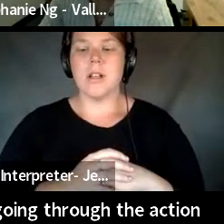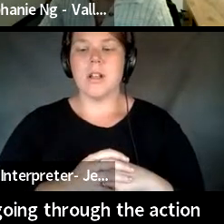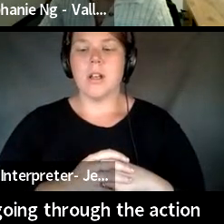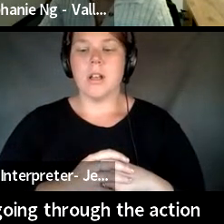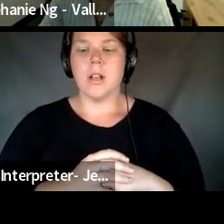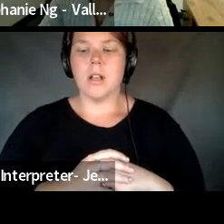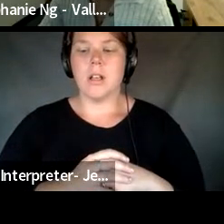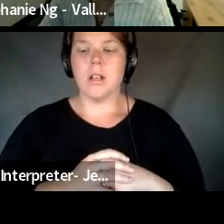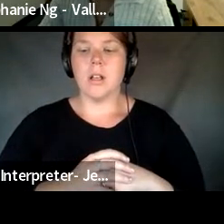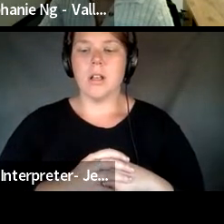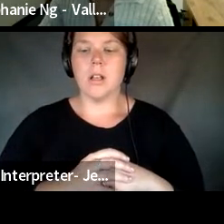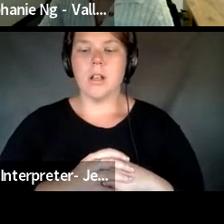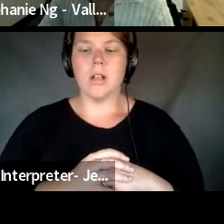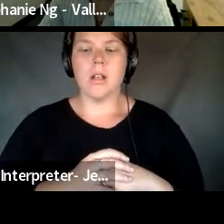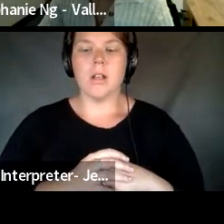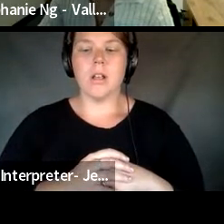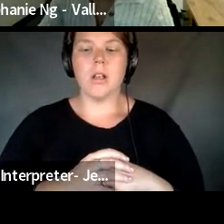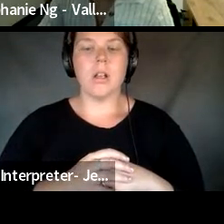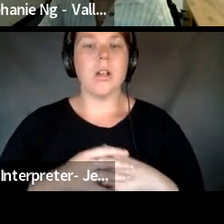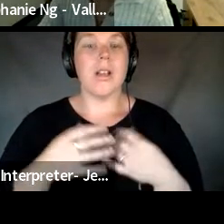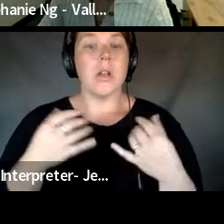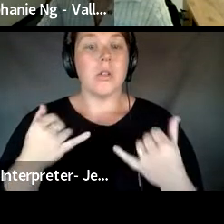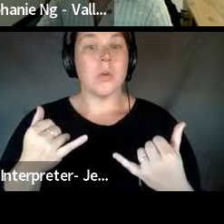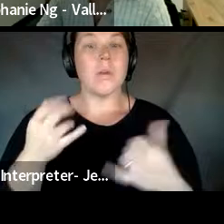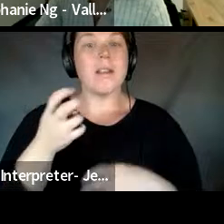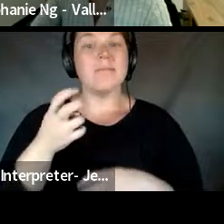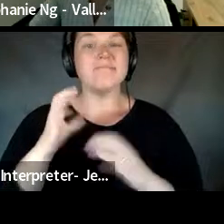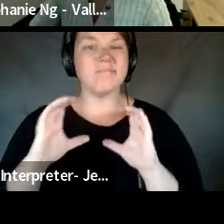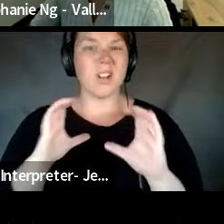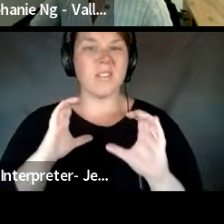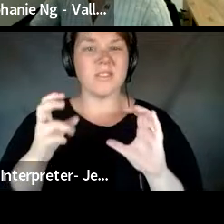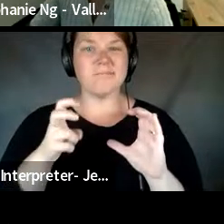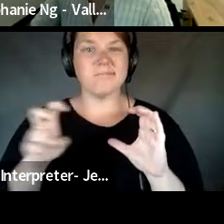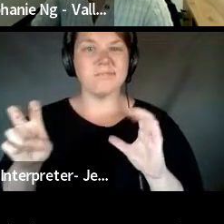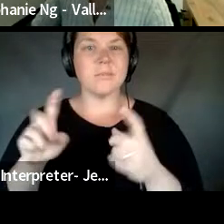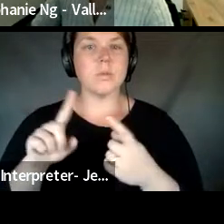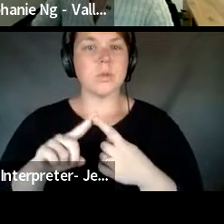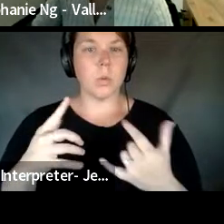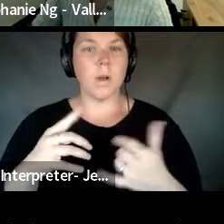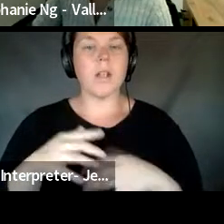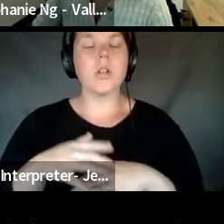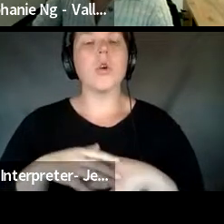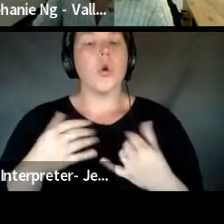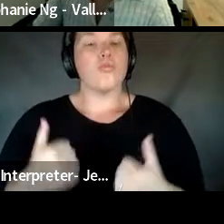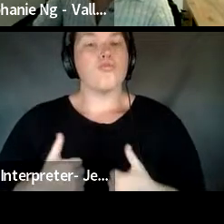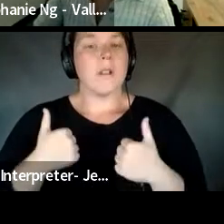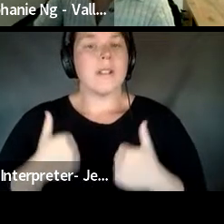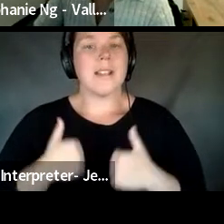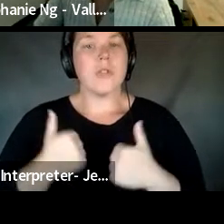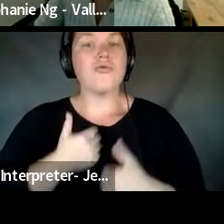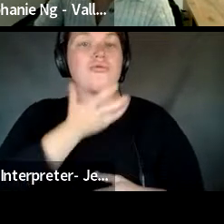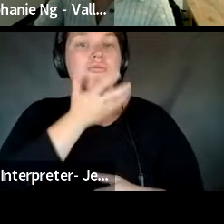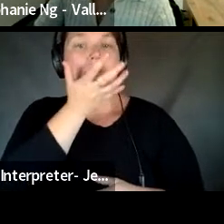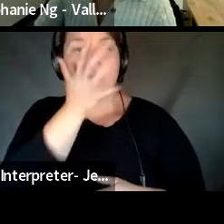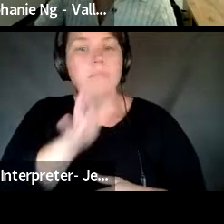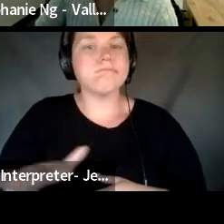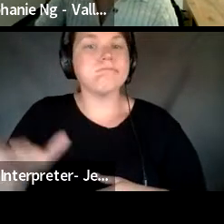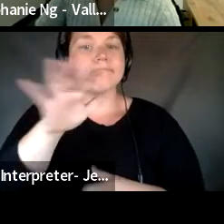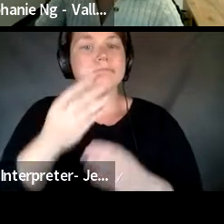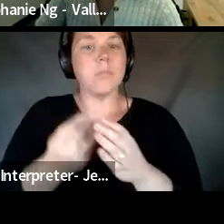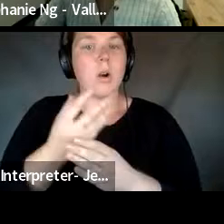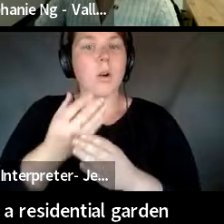our conversation to bulk of our meeting, which is a residential lawn and garden discussion. We,